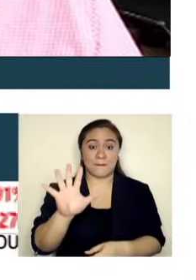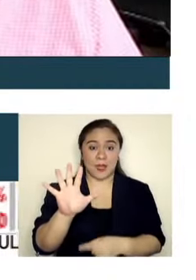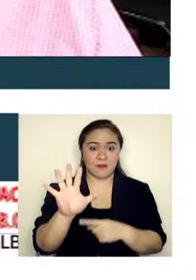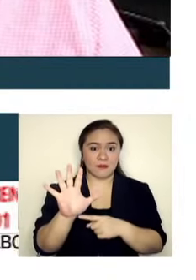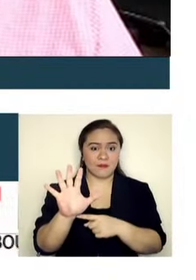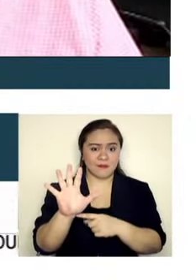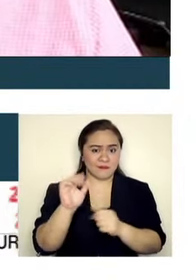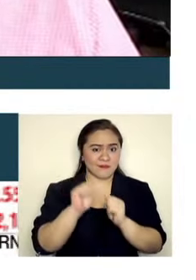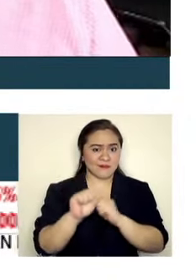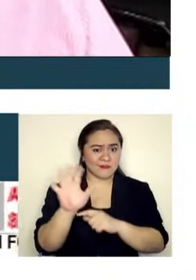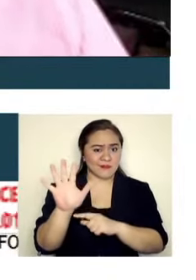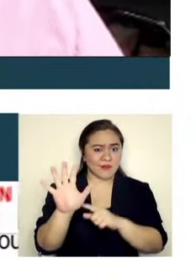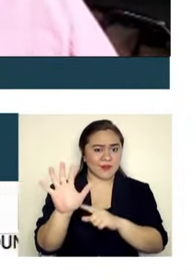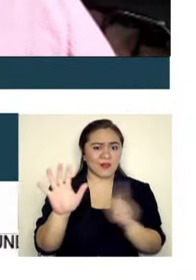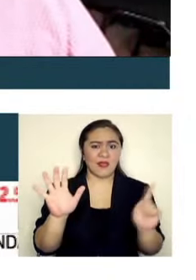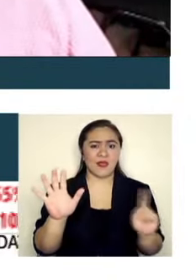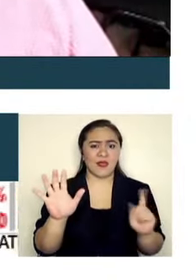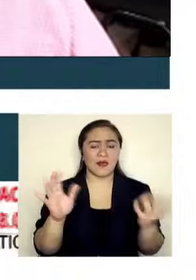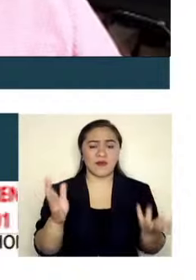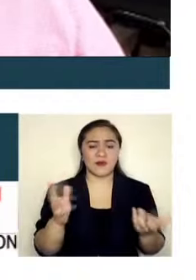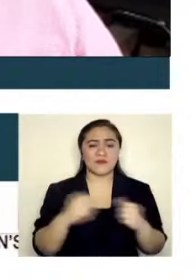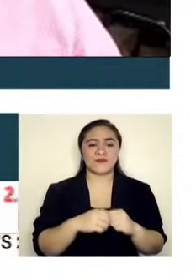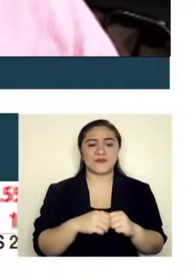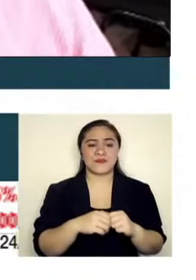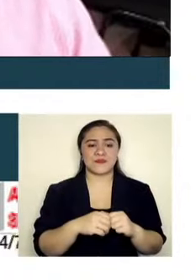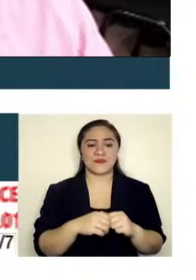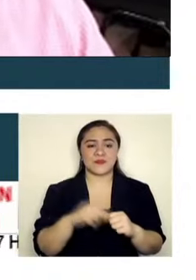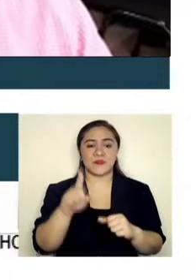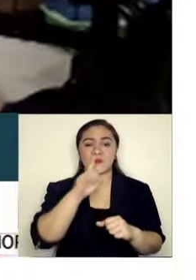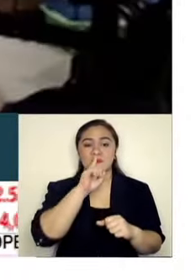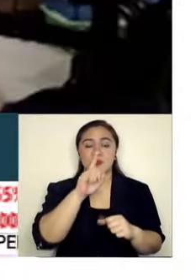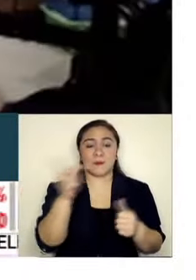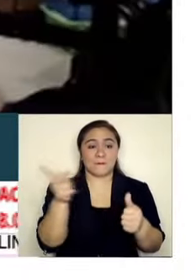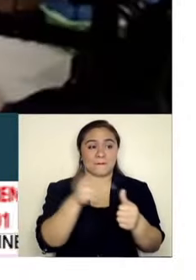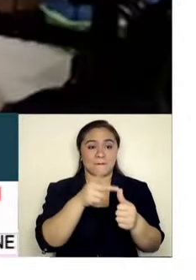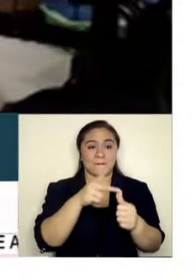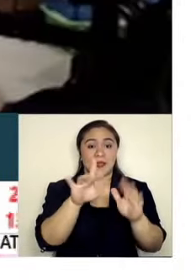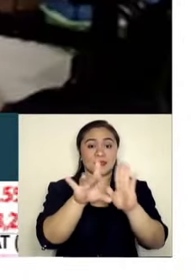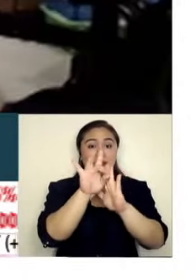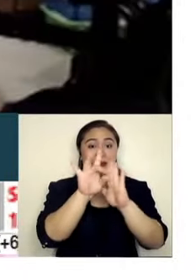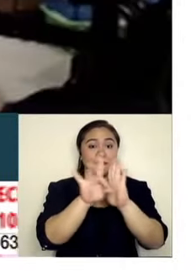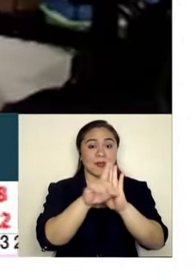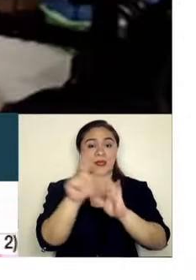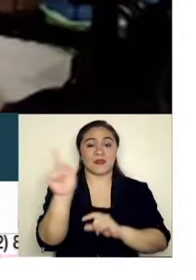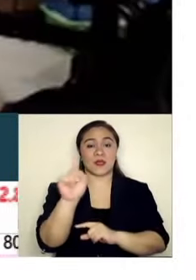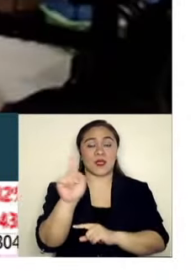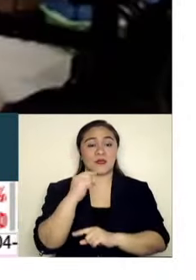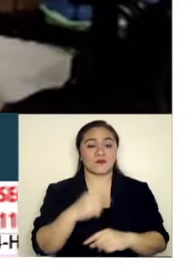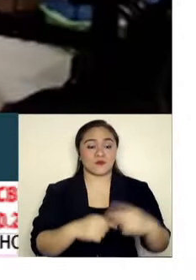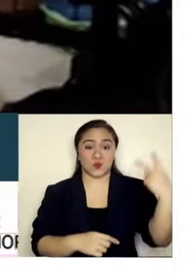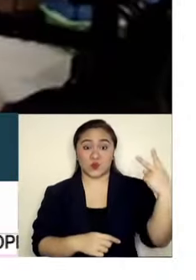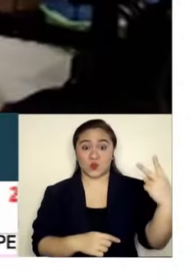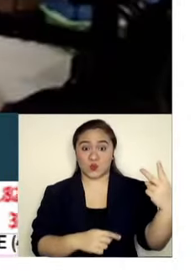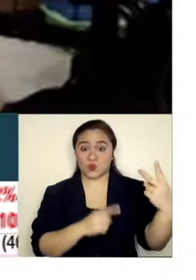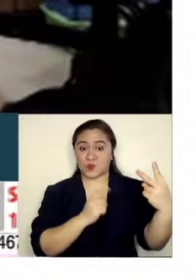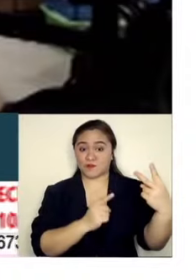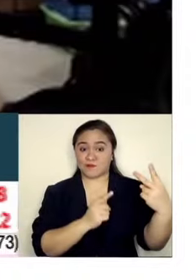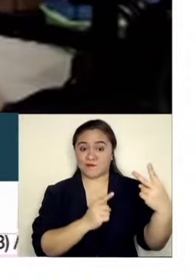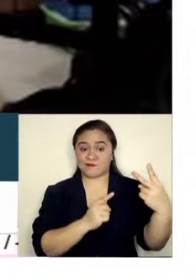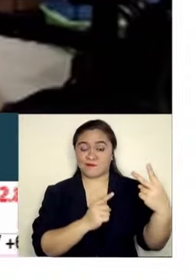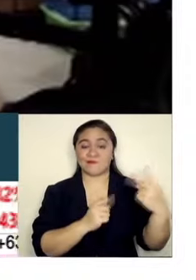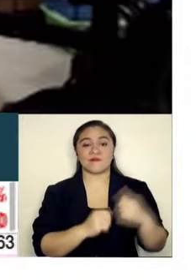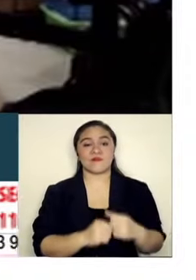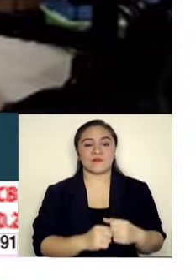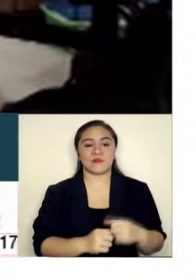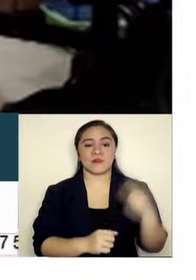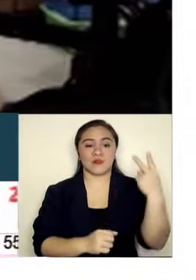down for us? Okay. Actually, you have to determine first the situation. The last two, which